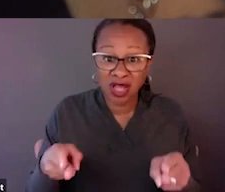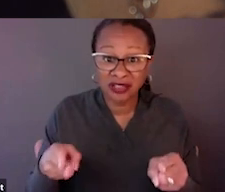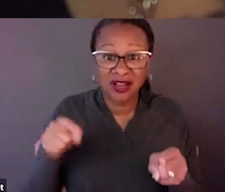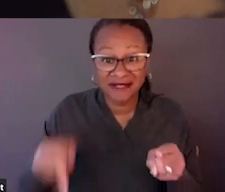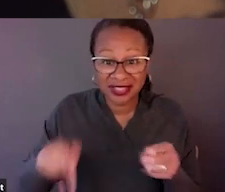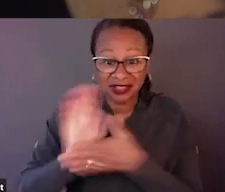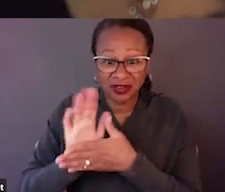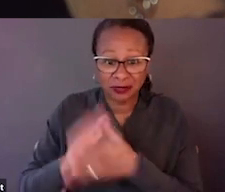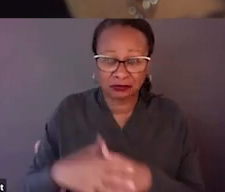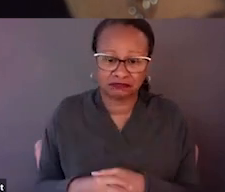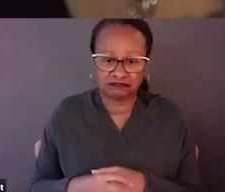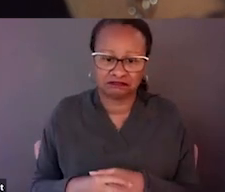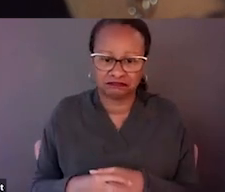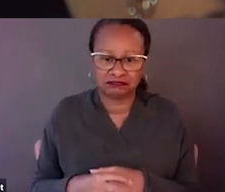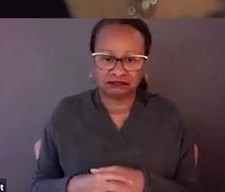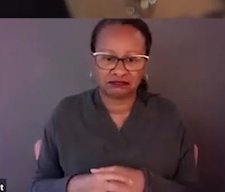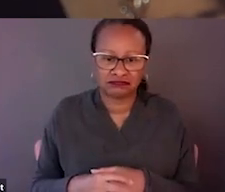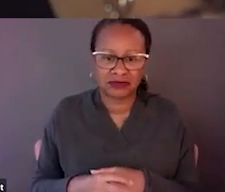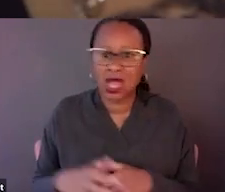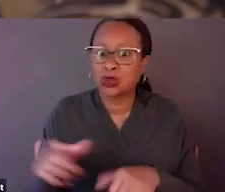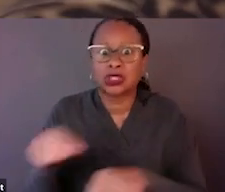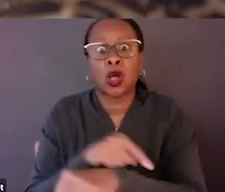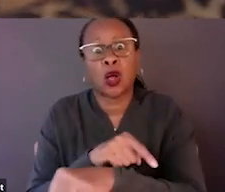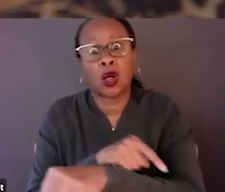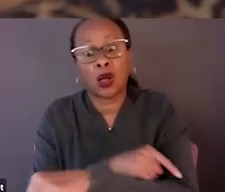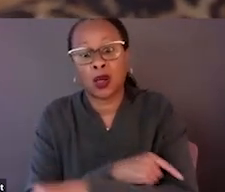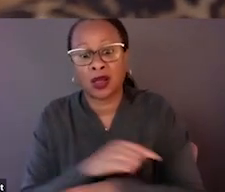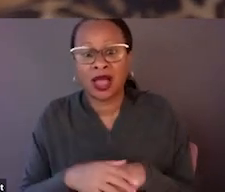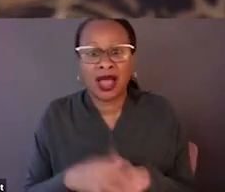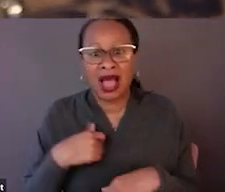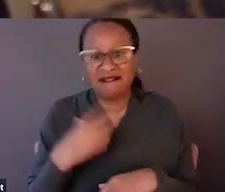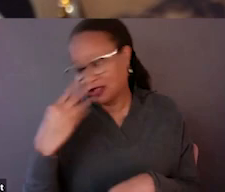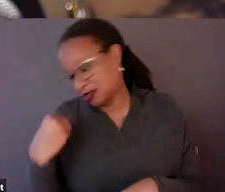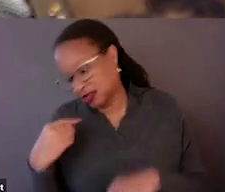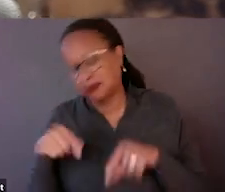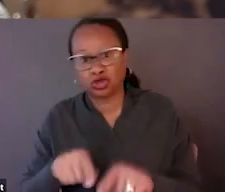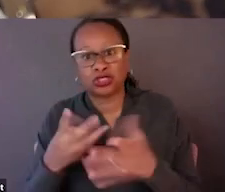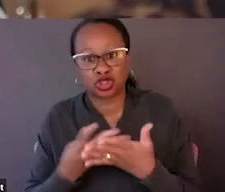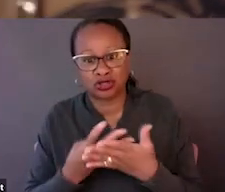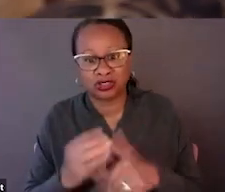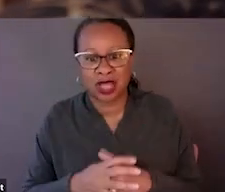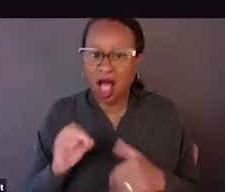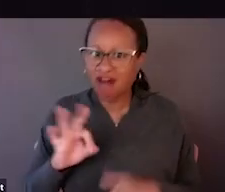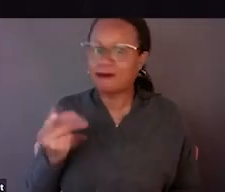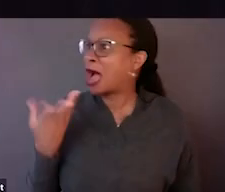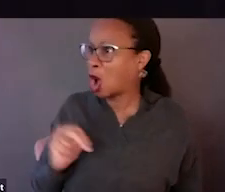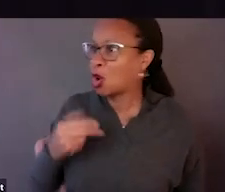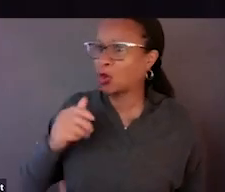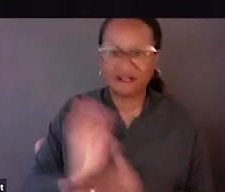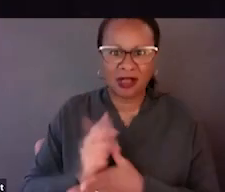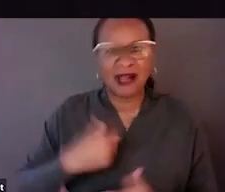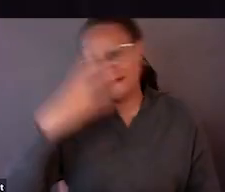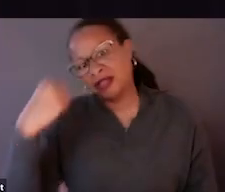film was hours. It was so long that I actually dozed off during a screening. Doing your own my film? My own film. And